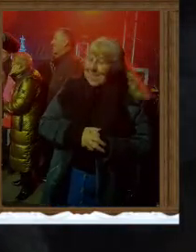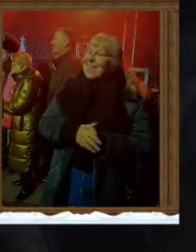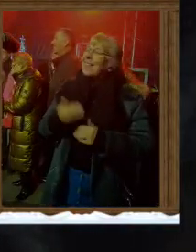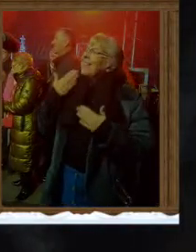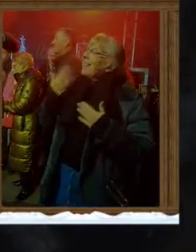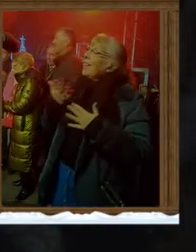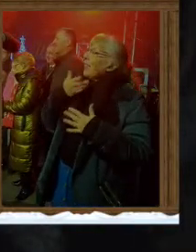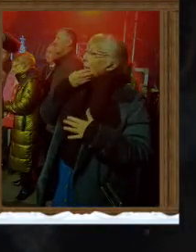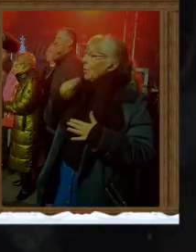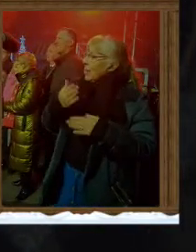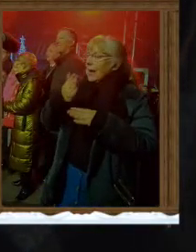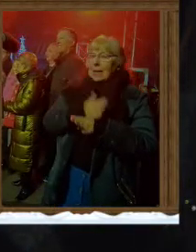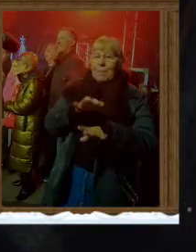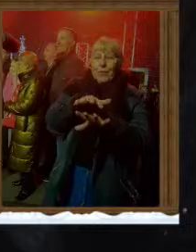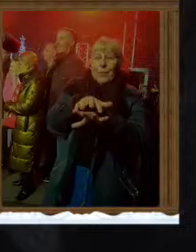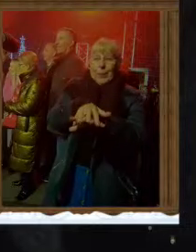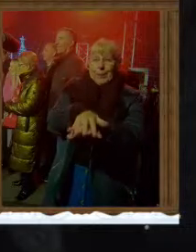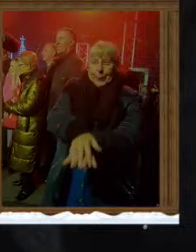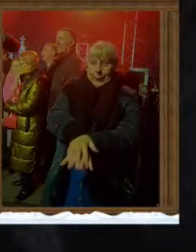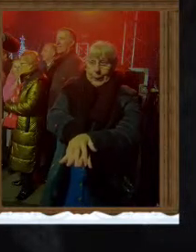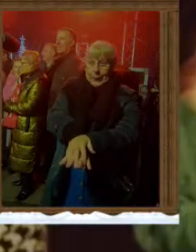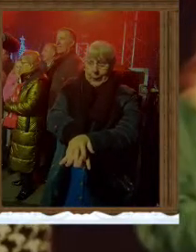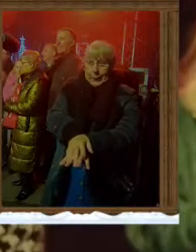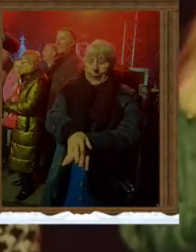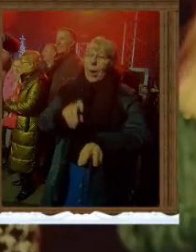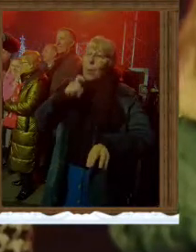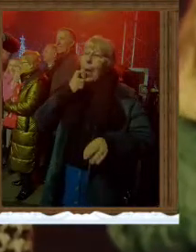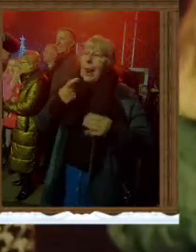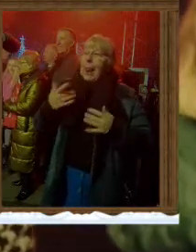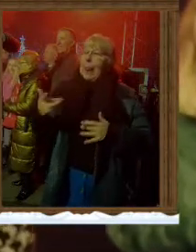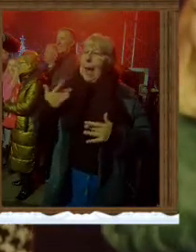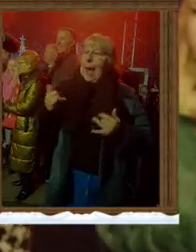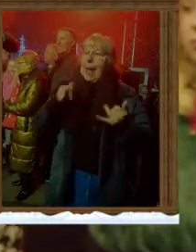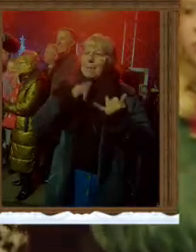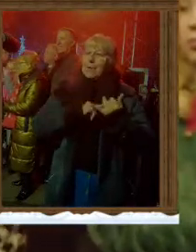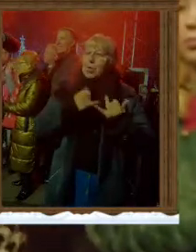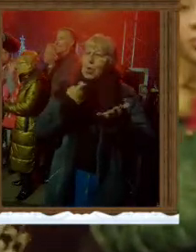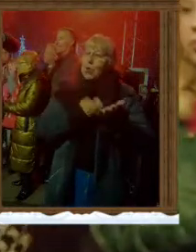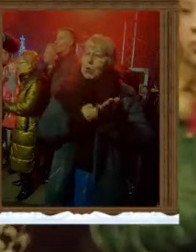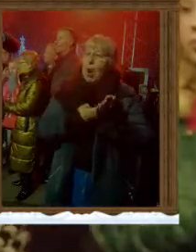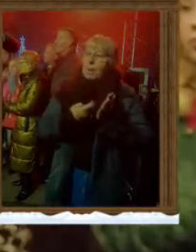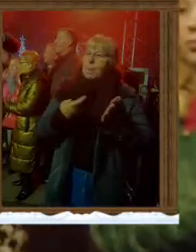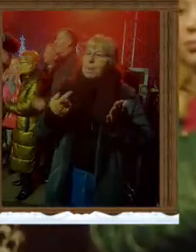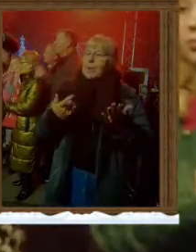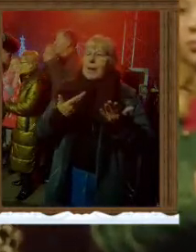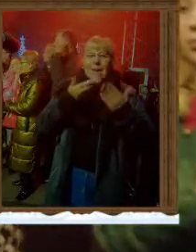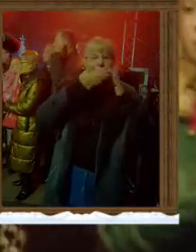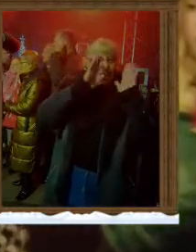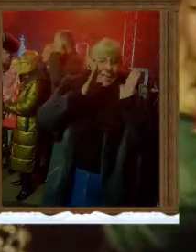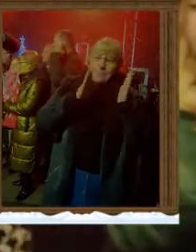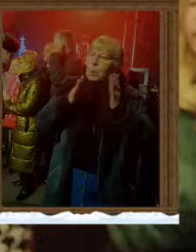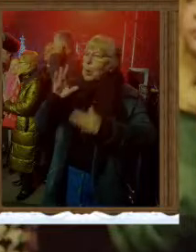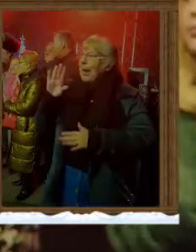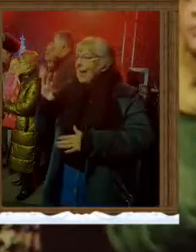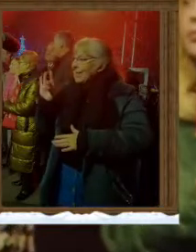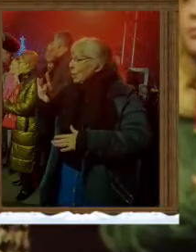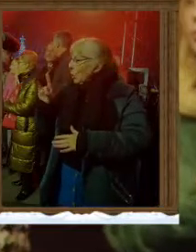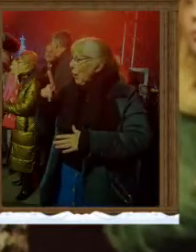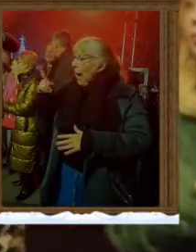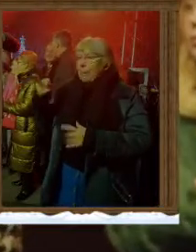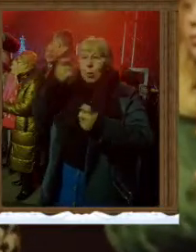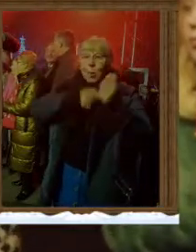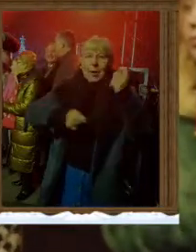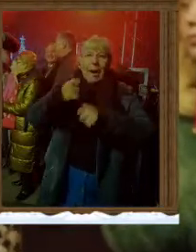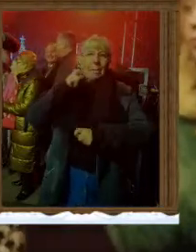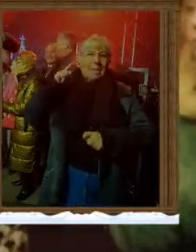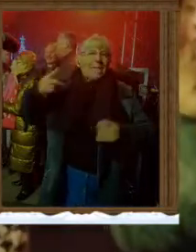lights switched on tonight, I'm going to go live on the Stuart Robinson Show Facebook and Instagram. Wow. This is your chance to be a star tonight.